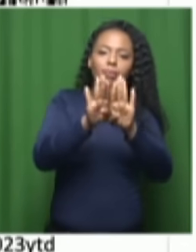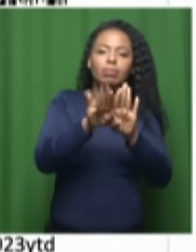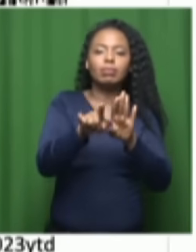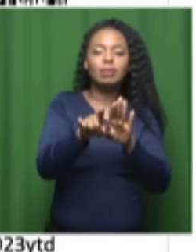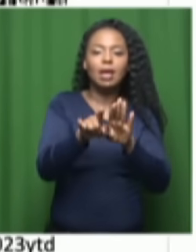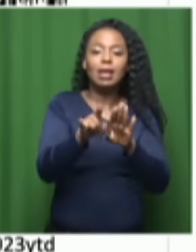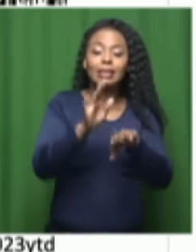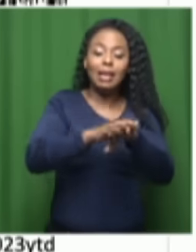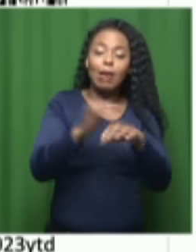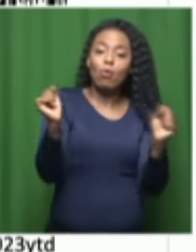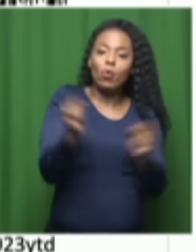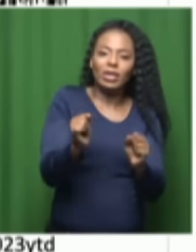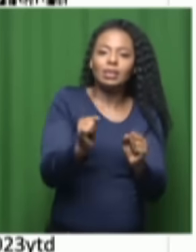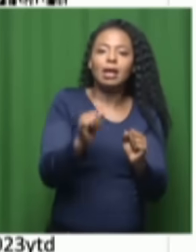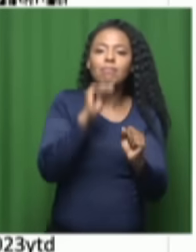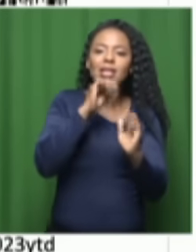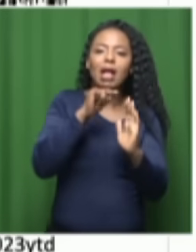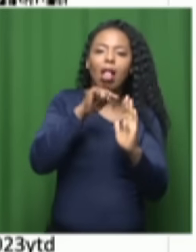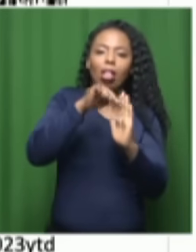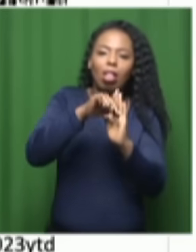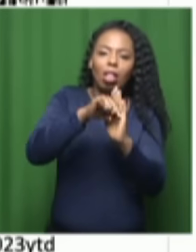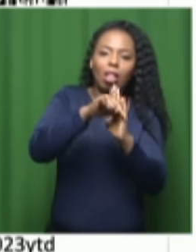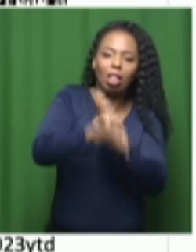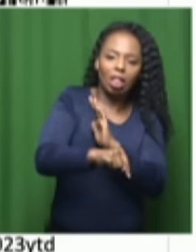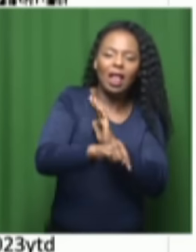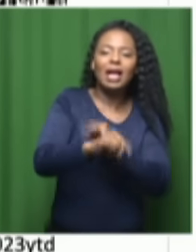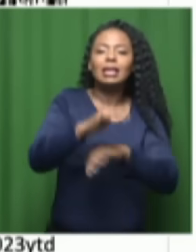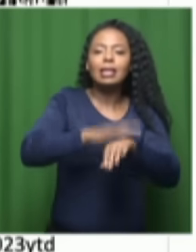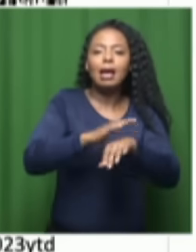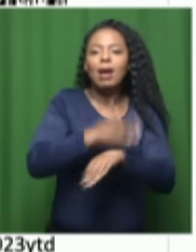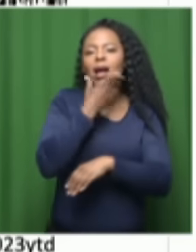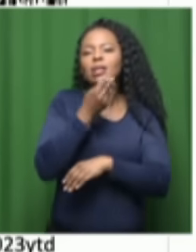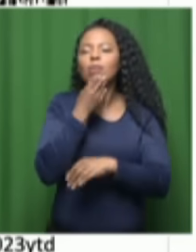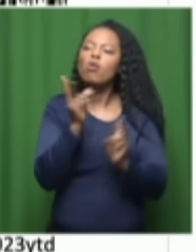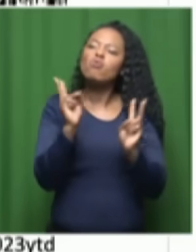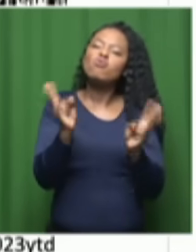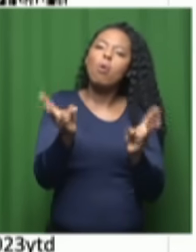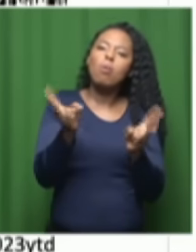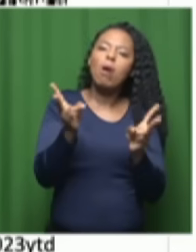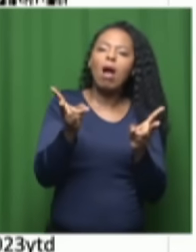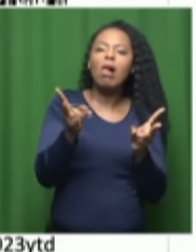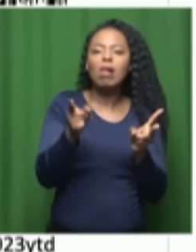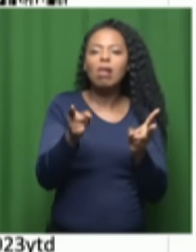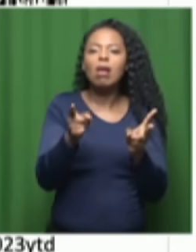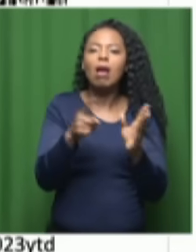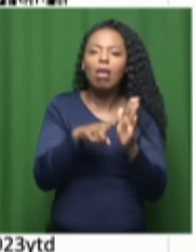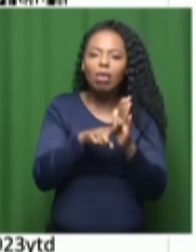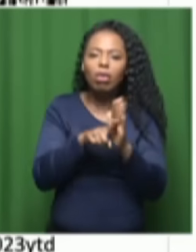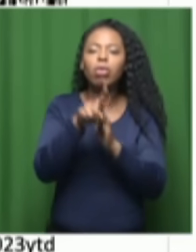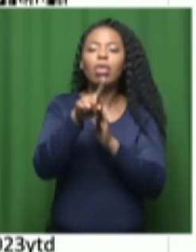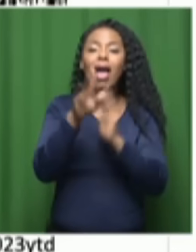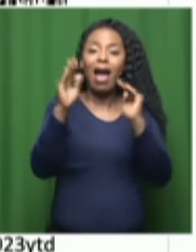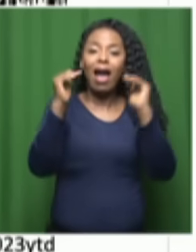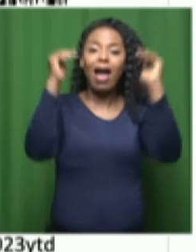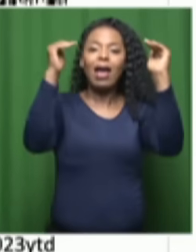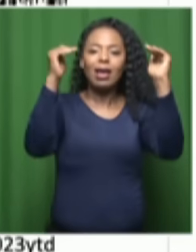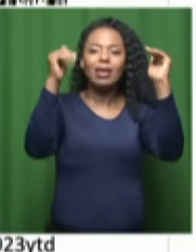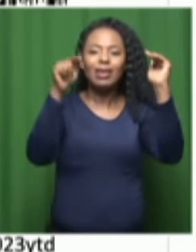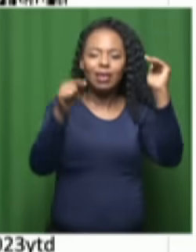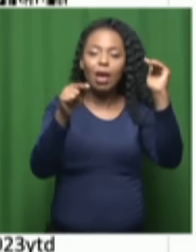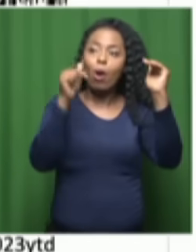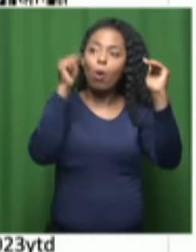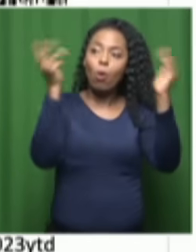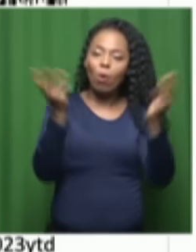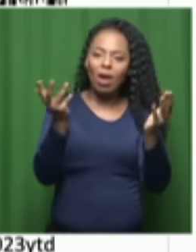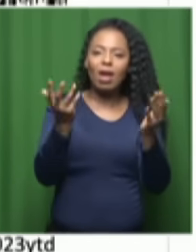So the low points are normally Christmas. These low points are normally around about Christmas. And the higher points are where the